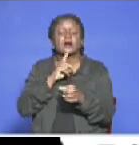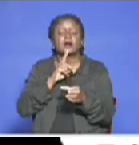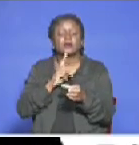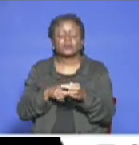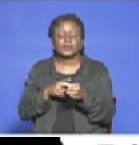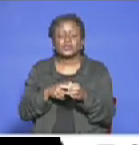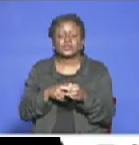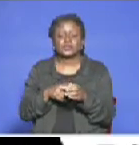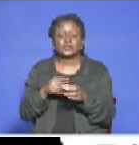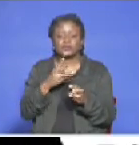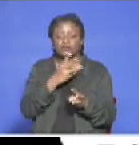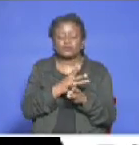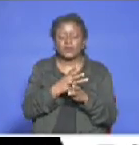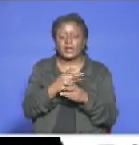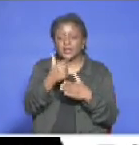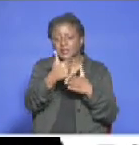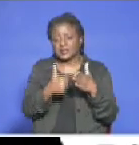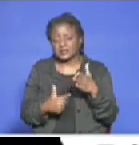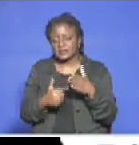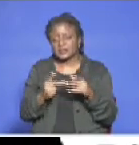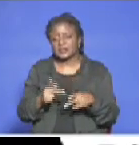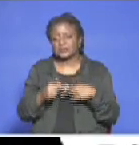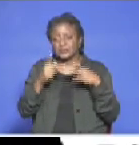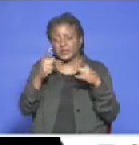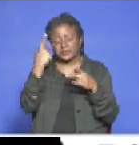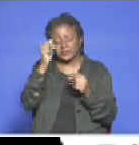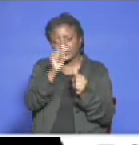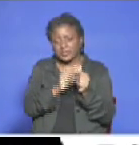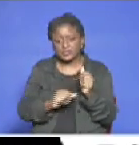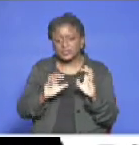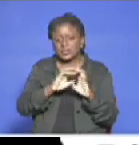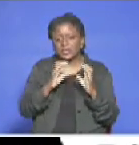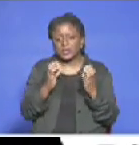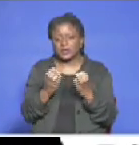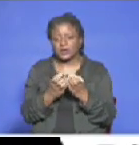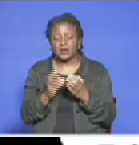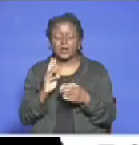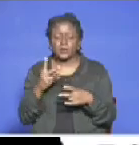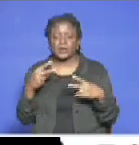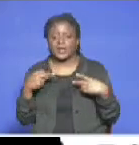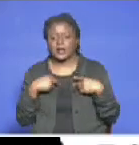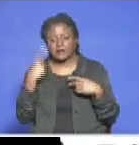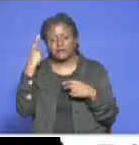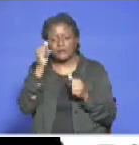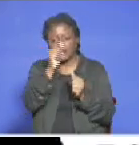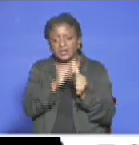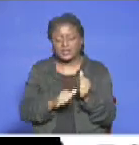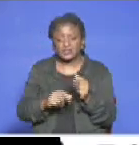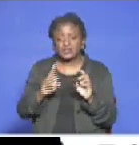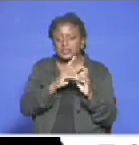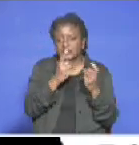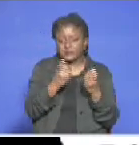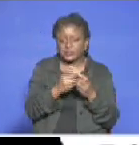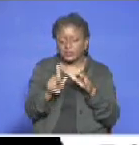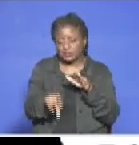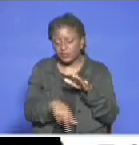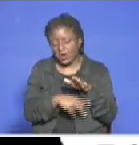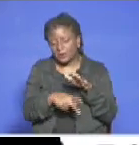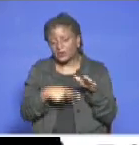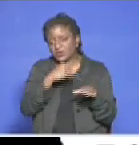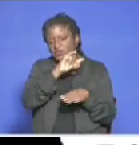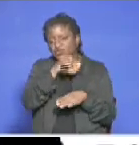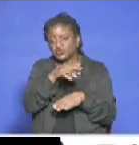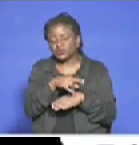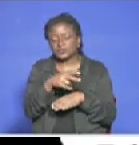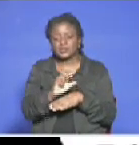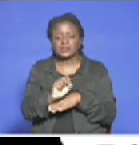Wright also listed the prizes for each category. We have for each division, primary, junior,